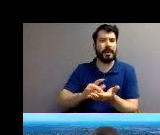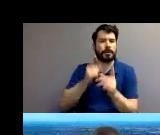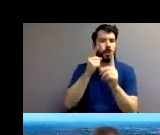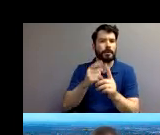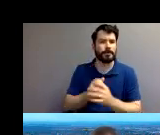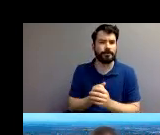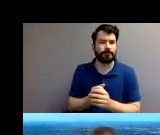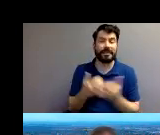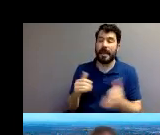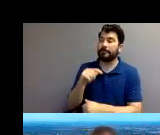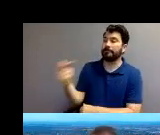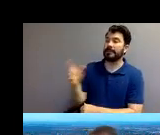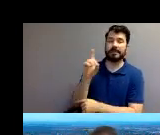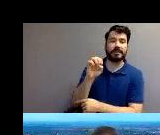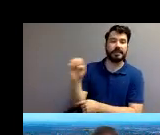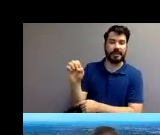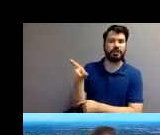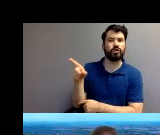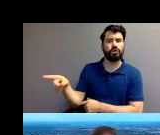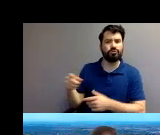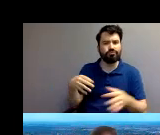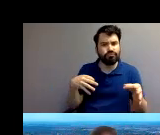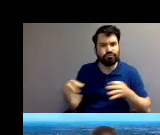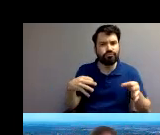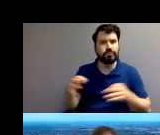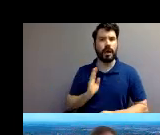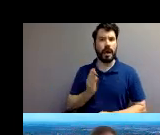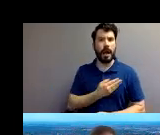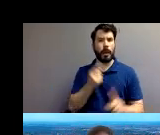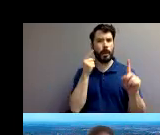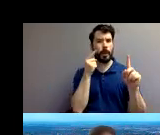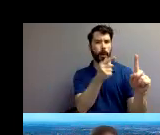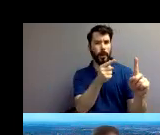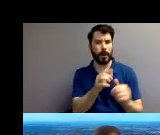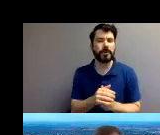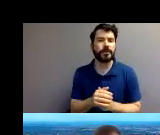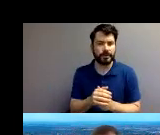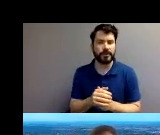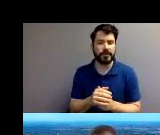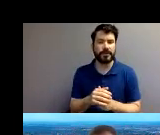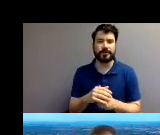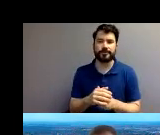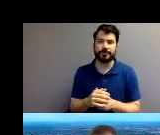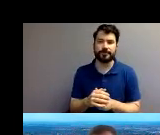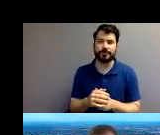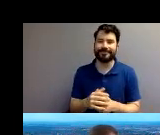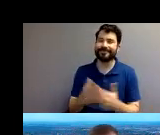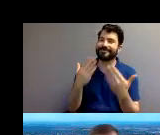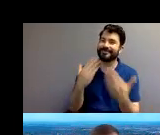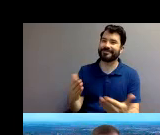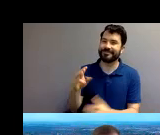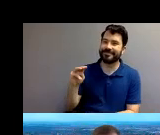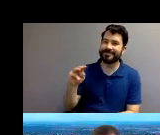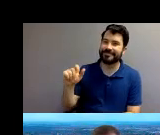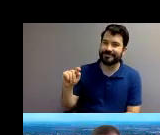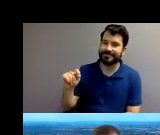it over to you now to go over our Flexible First goals briefly, and then our workforce objectives. Yes, thanks, Matt. Yes,